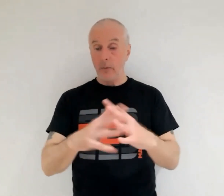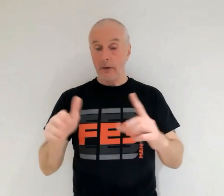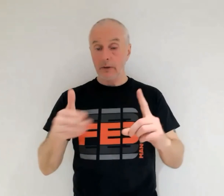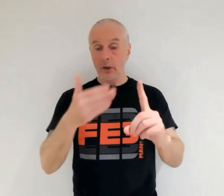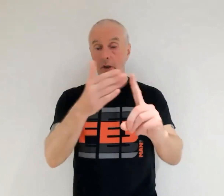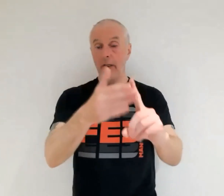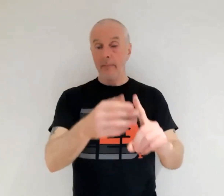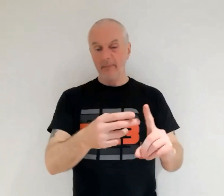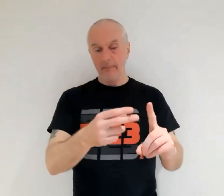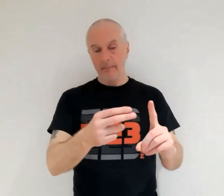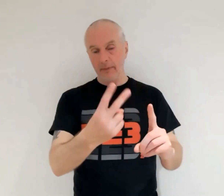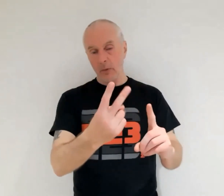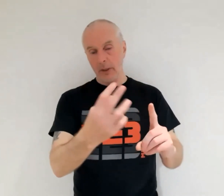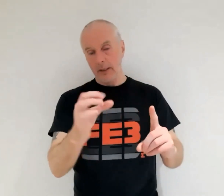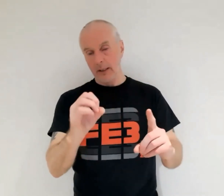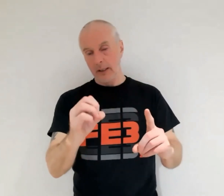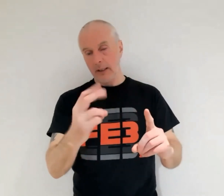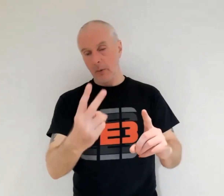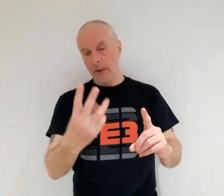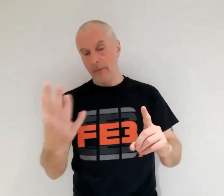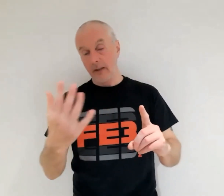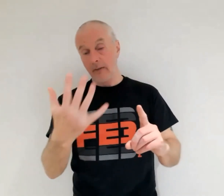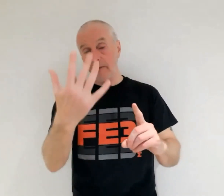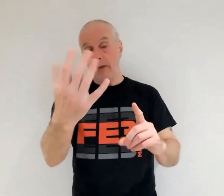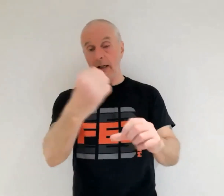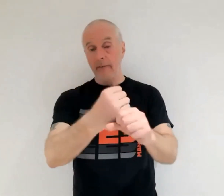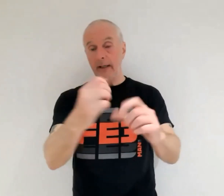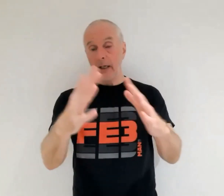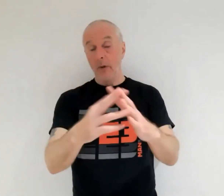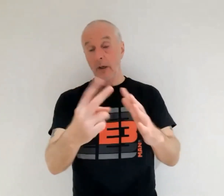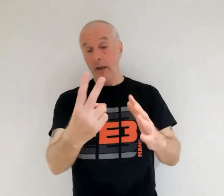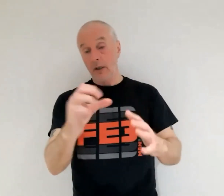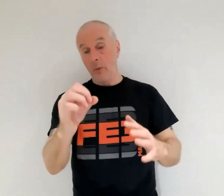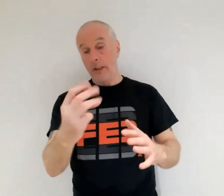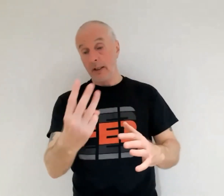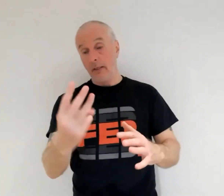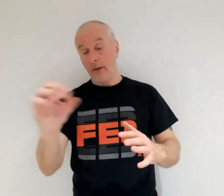by 2030. But our usage of